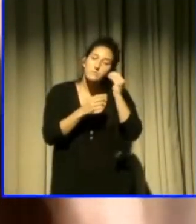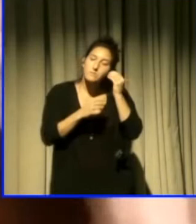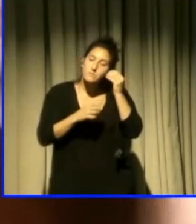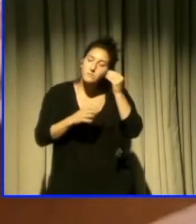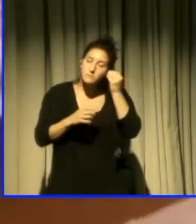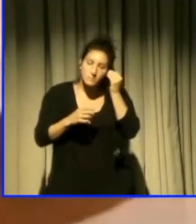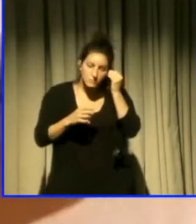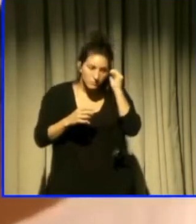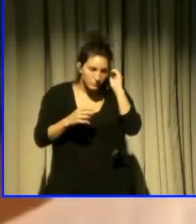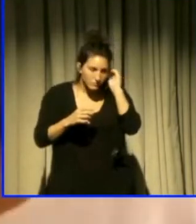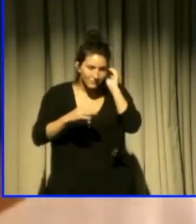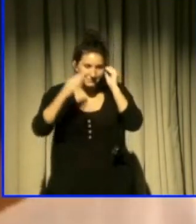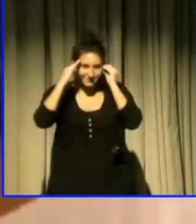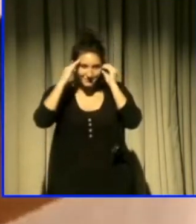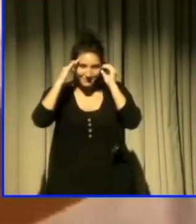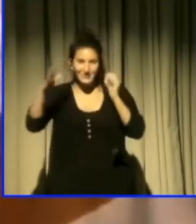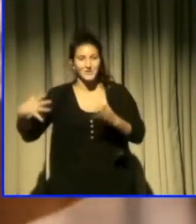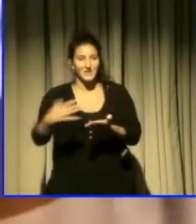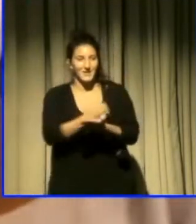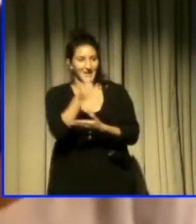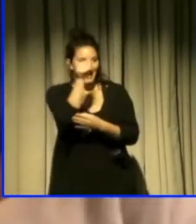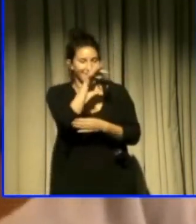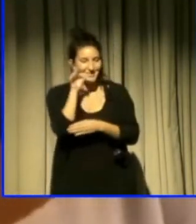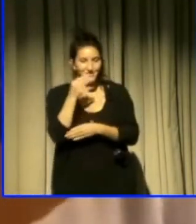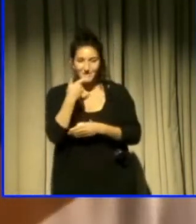Yeah, hi everyone. Great to be with you today.